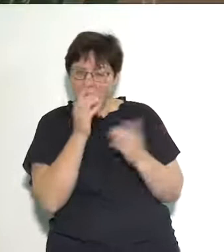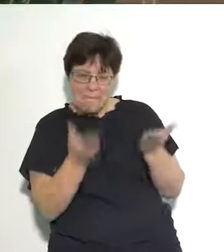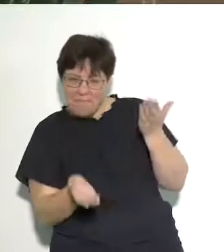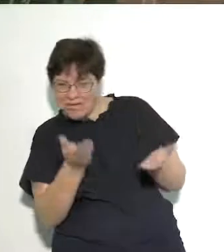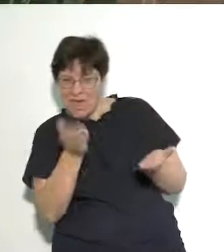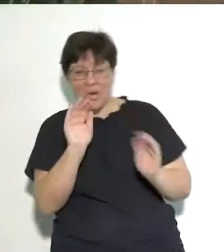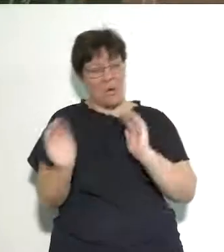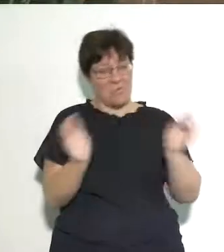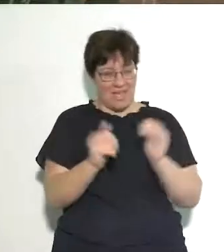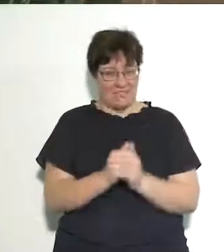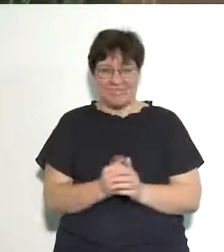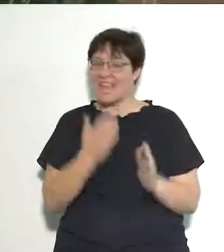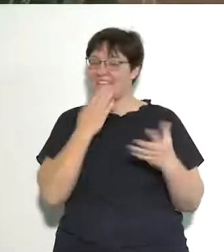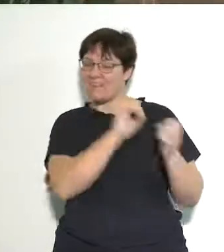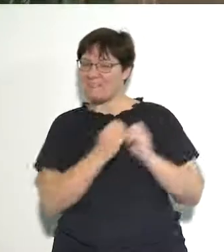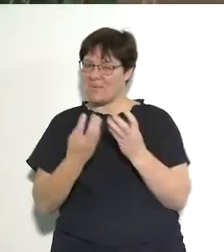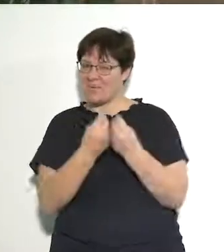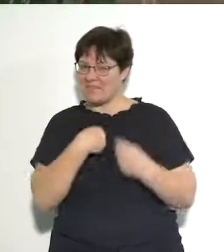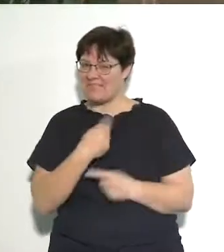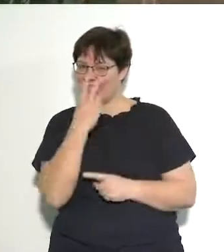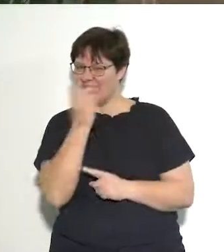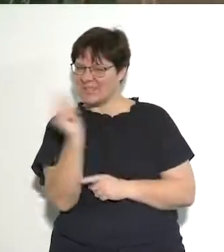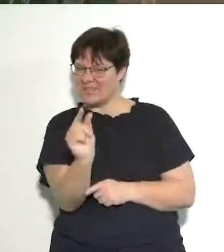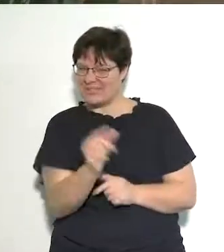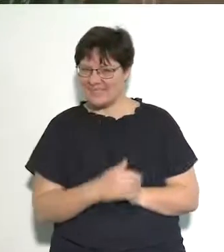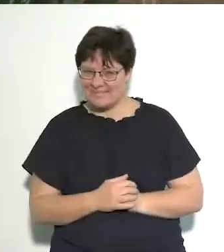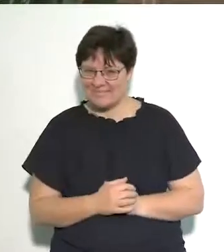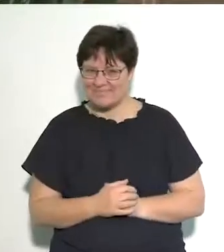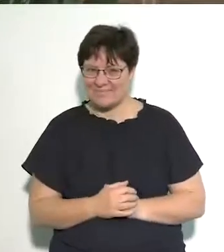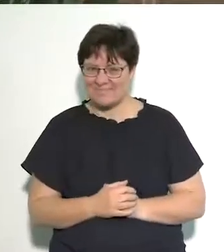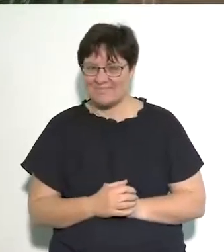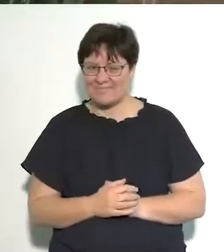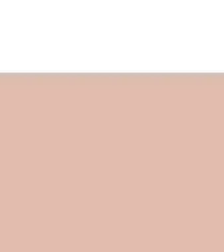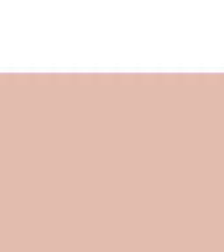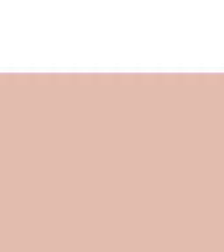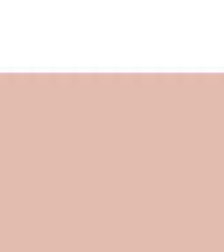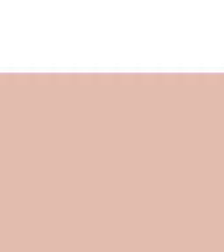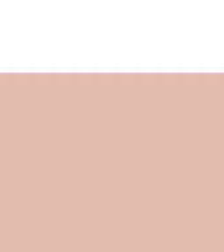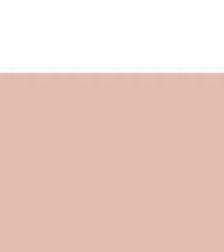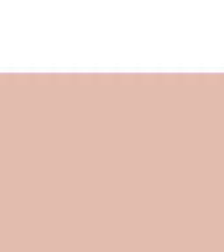estimate, measure and compare? Thank you for crafting with me today. See you next time.